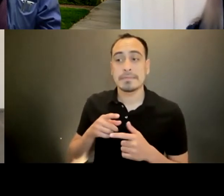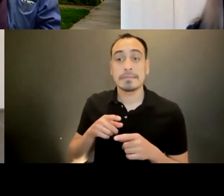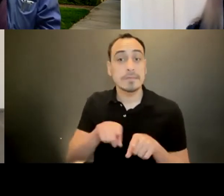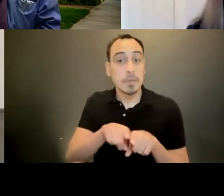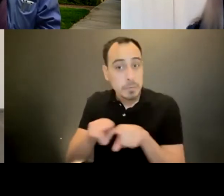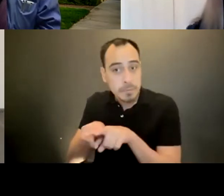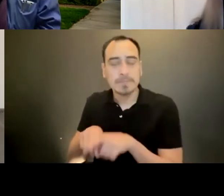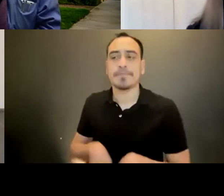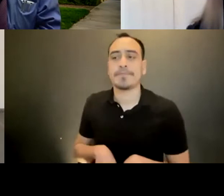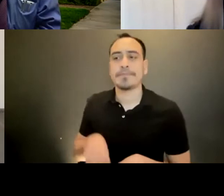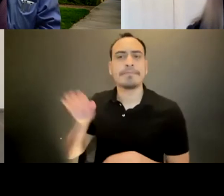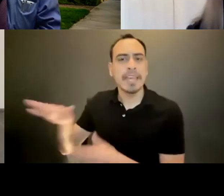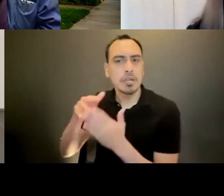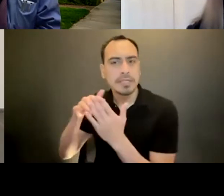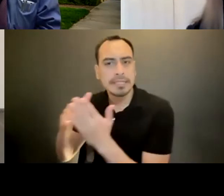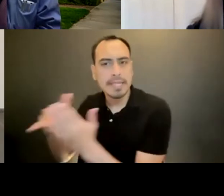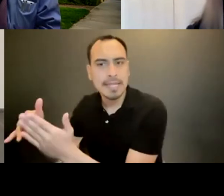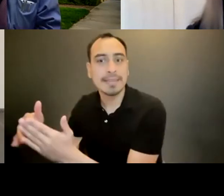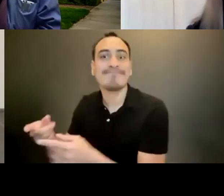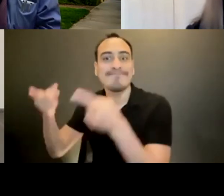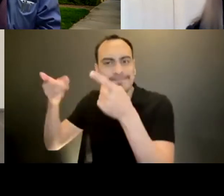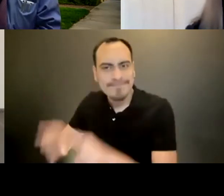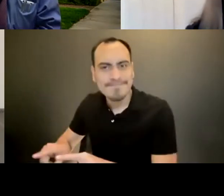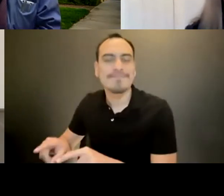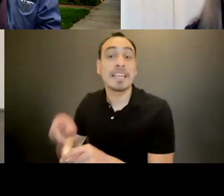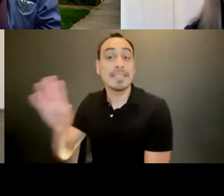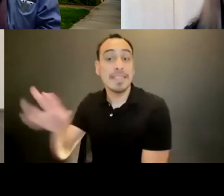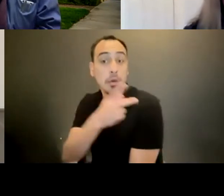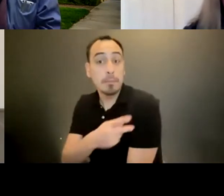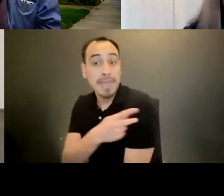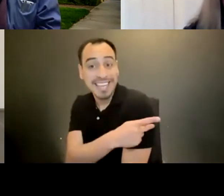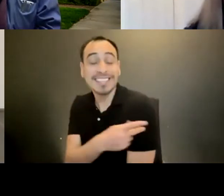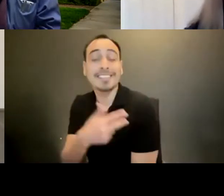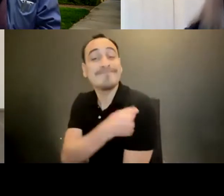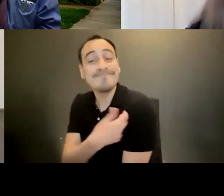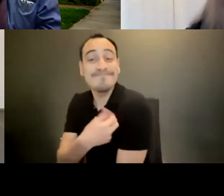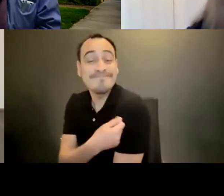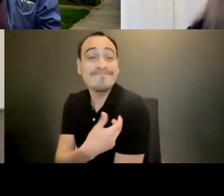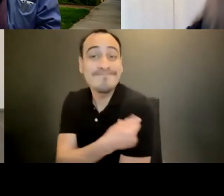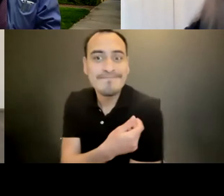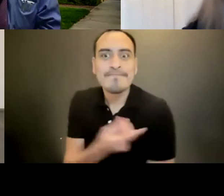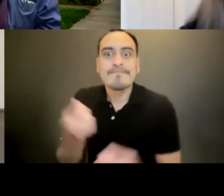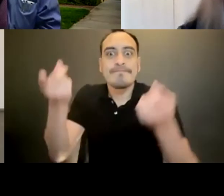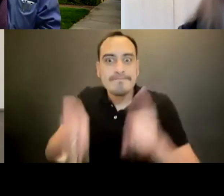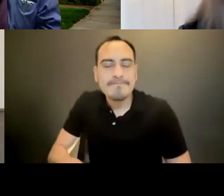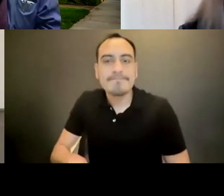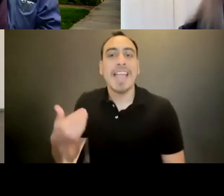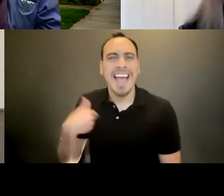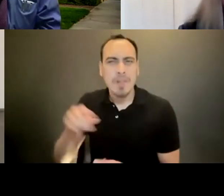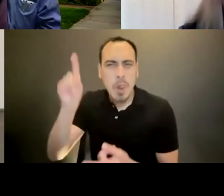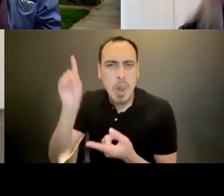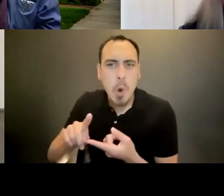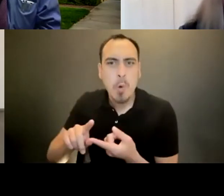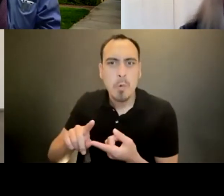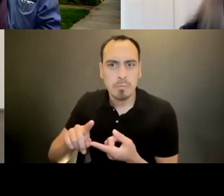some of the patients got a lower dose of the vaccine than they thought they were supposed to get. But those